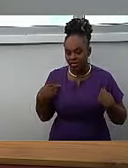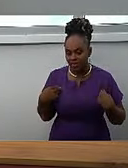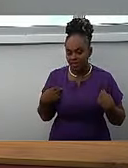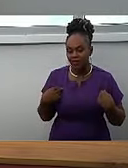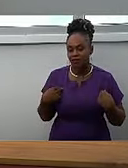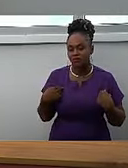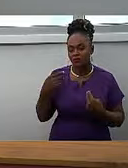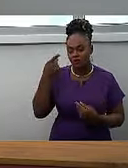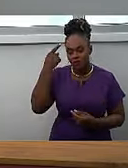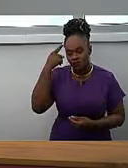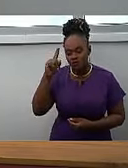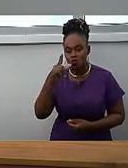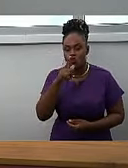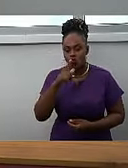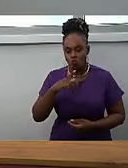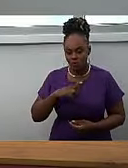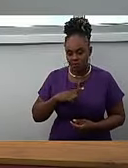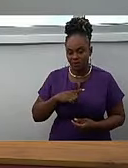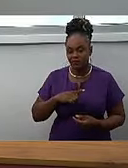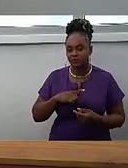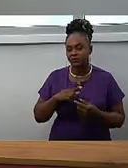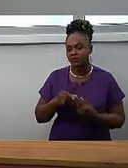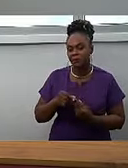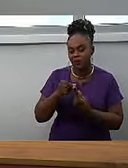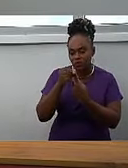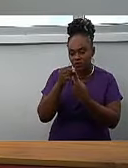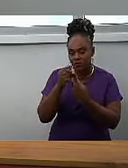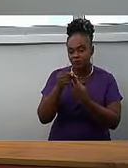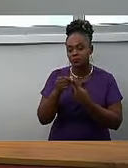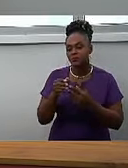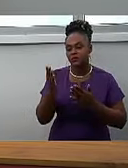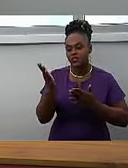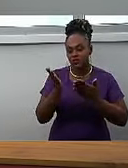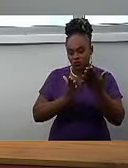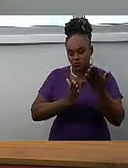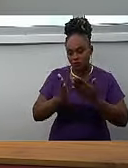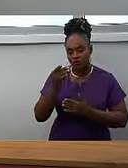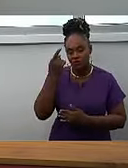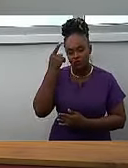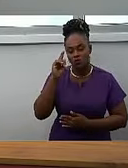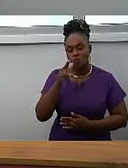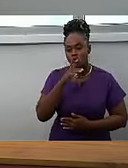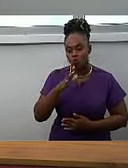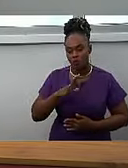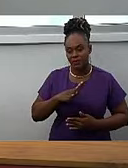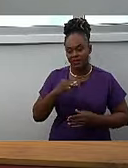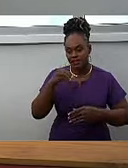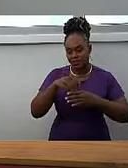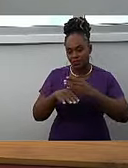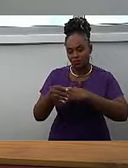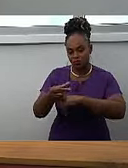gynecological and urological health care treatments and services to women in Grenada.